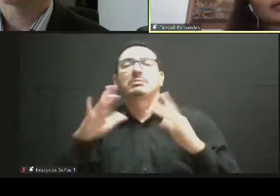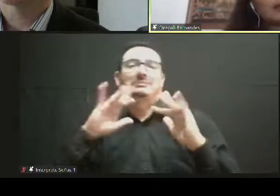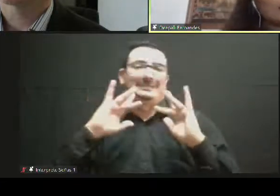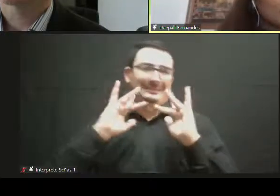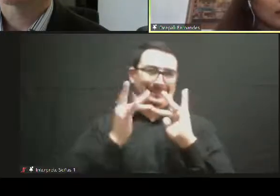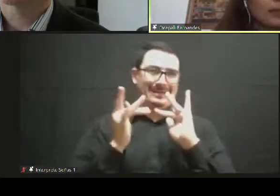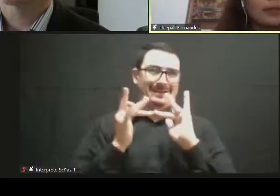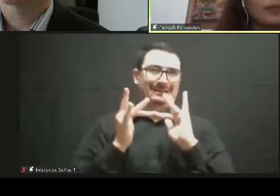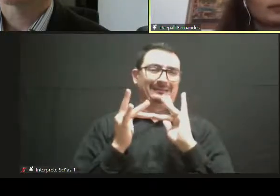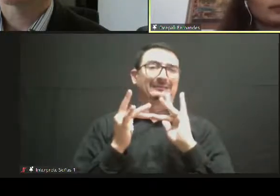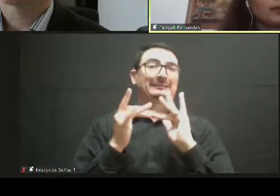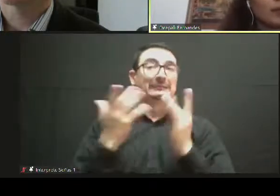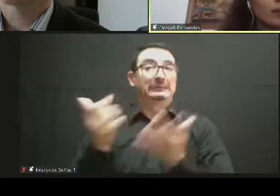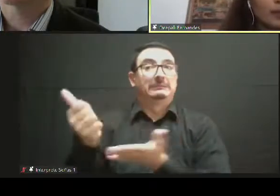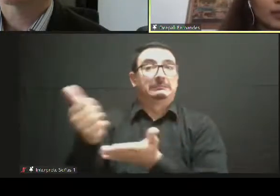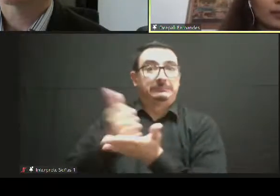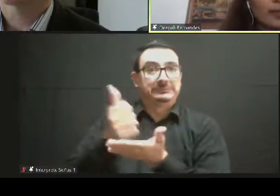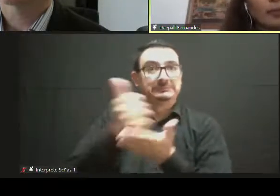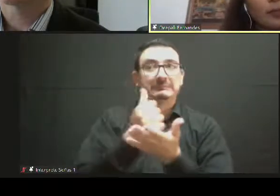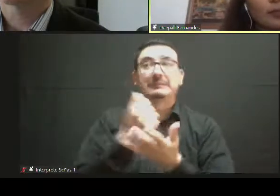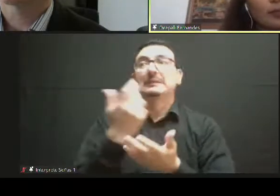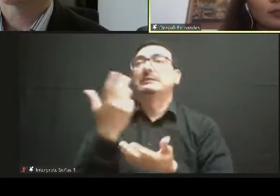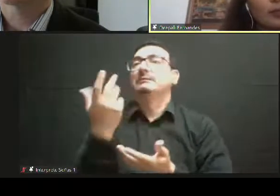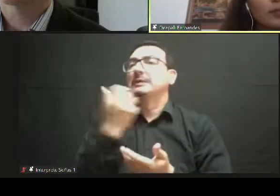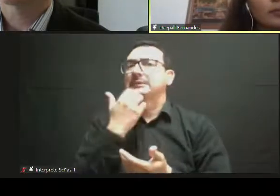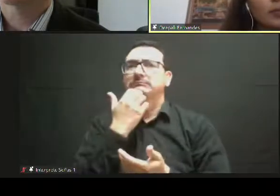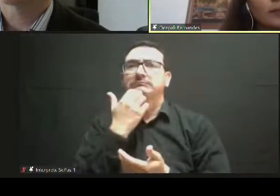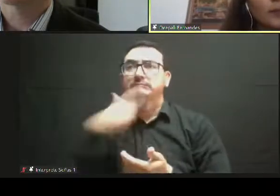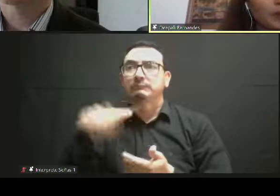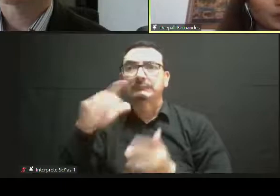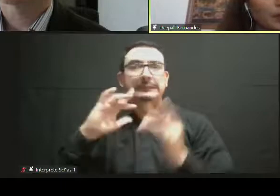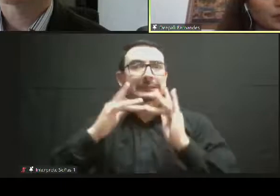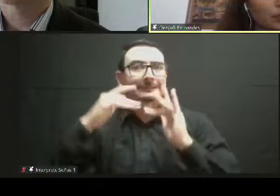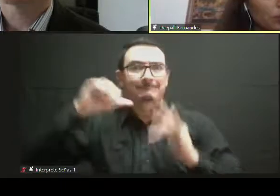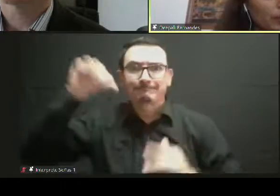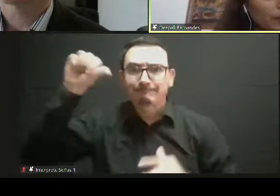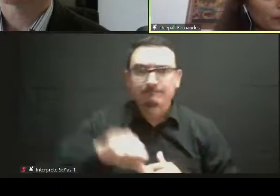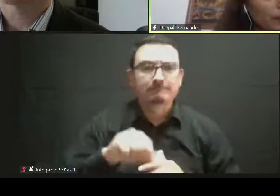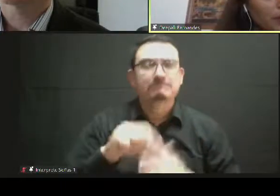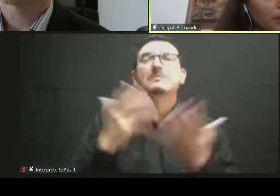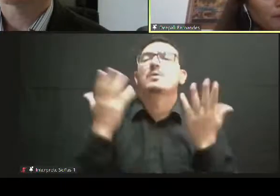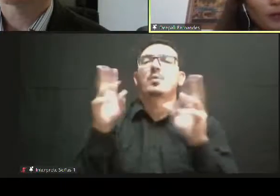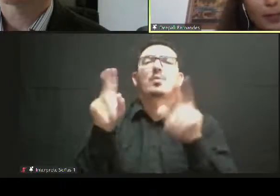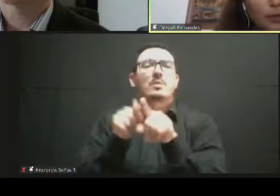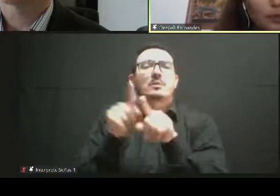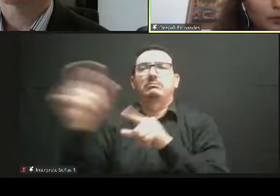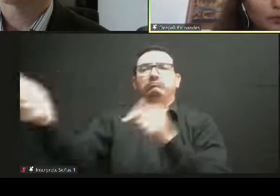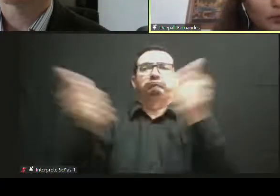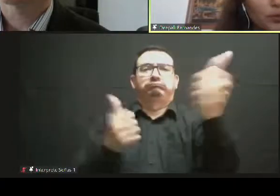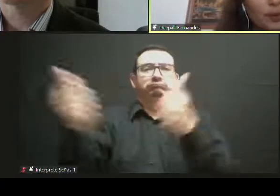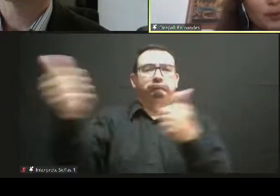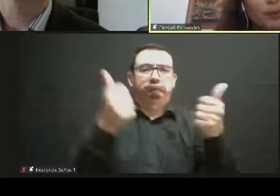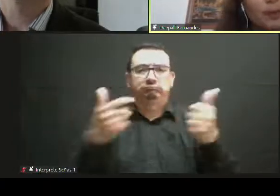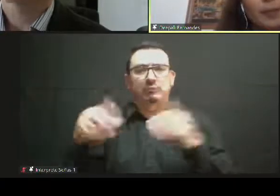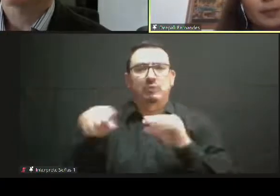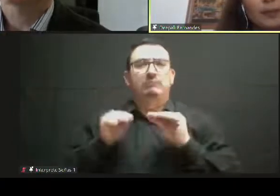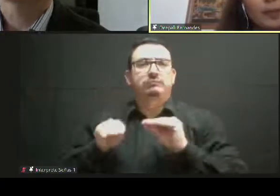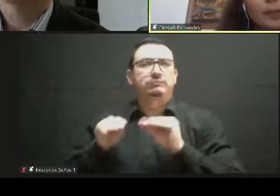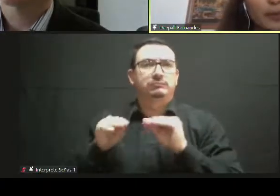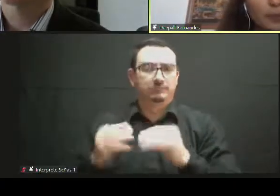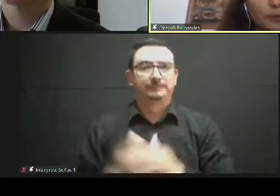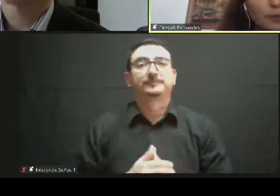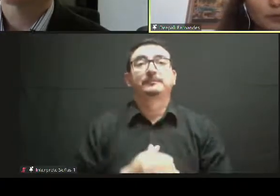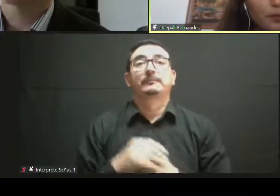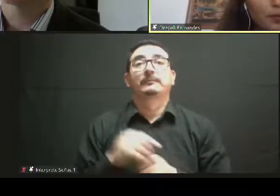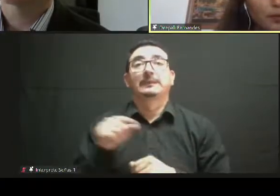towards ICT-enabled services, IT-enabled services, has been a huge jump in financial inclusion, which is a big